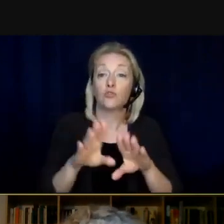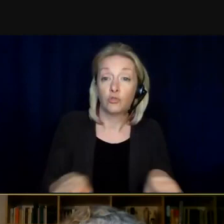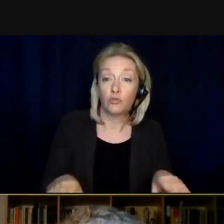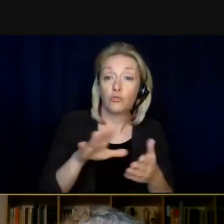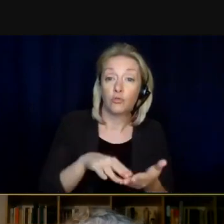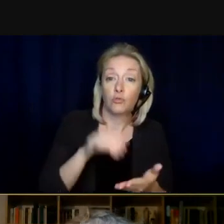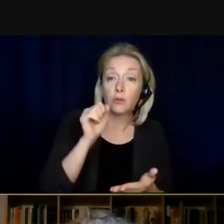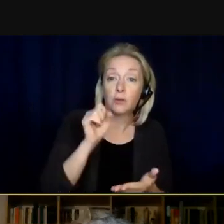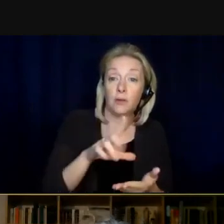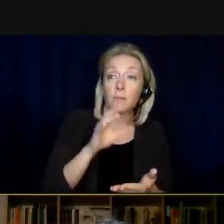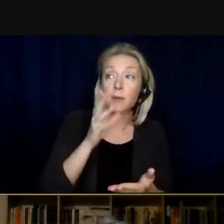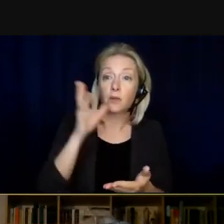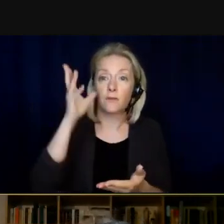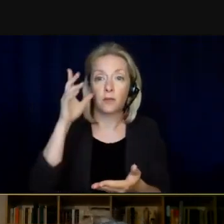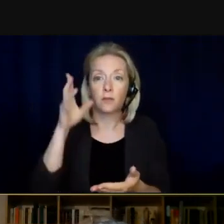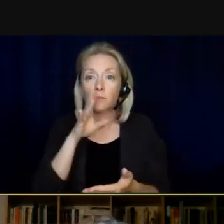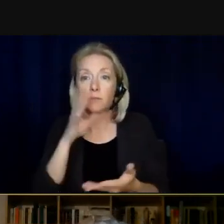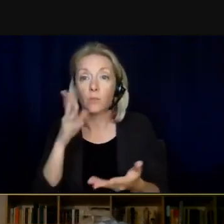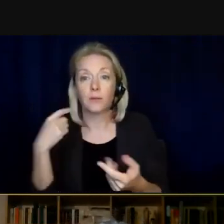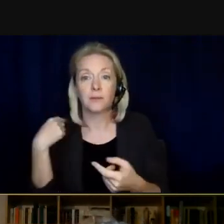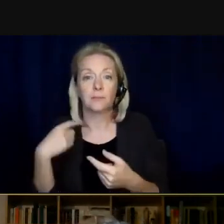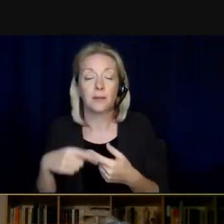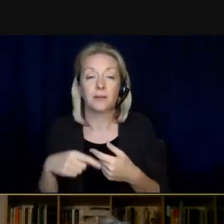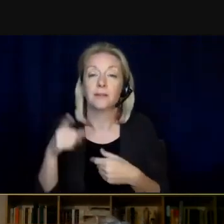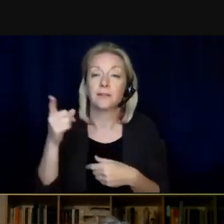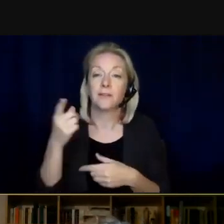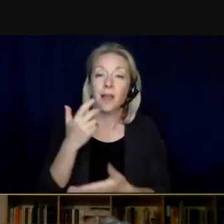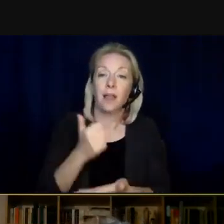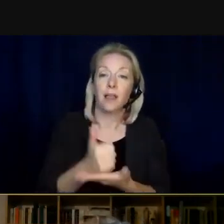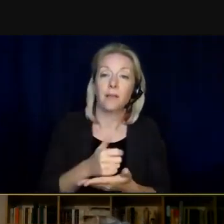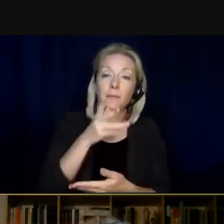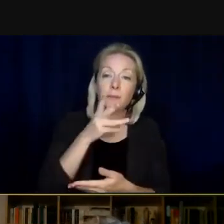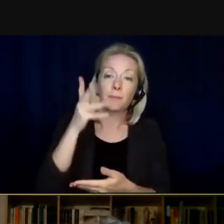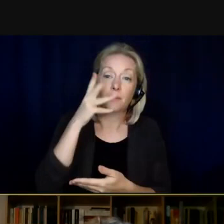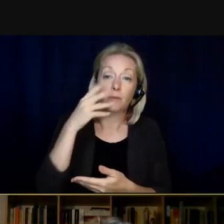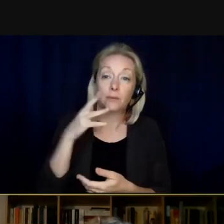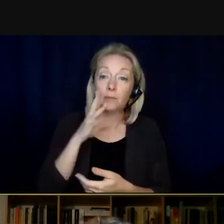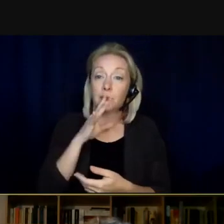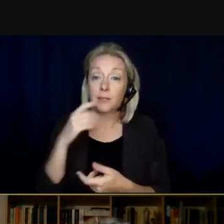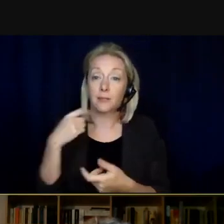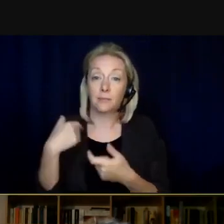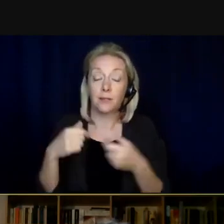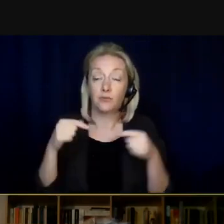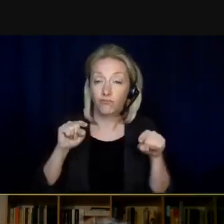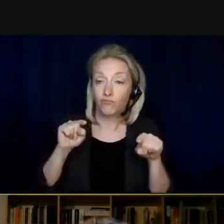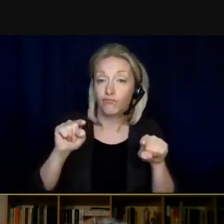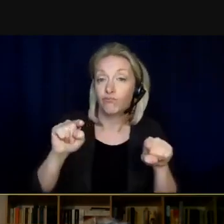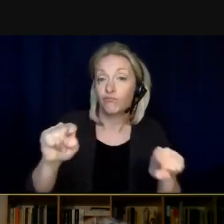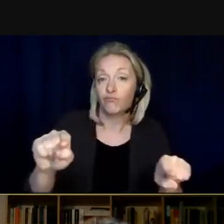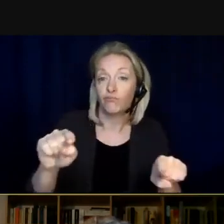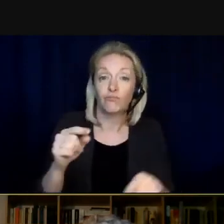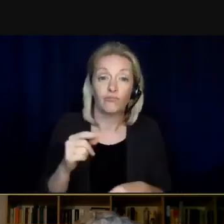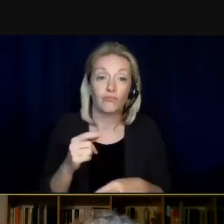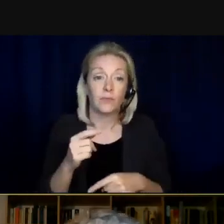ASL. So this way, the parents who speak Spanish can see and hear the Spanish